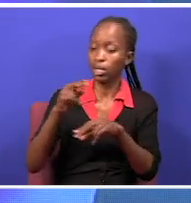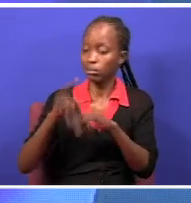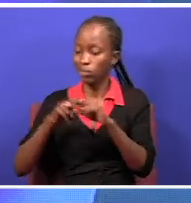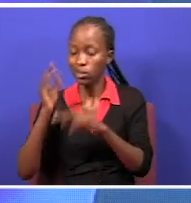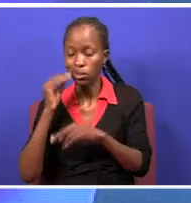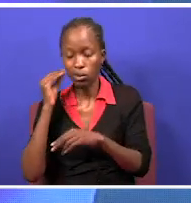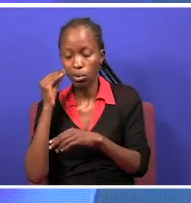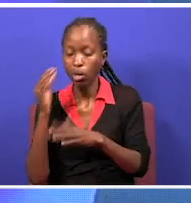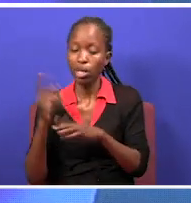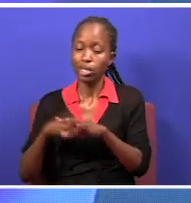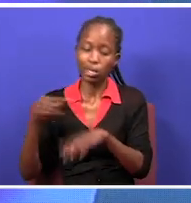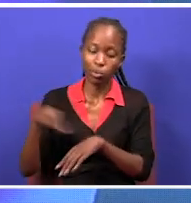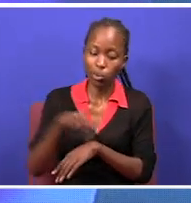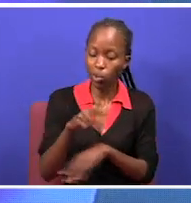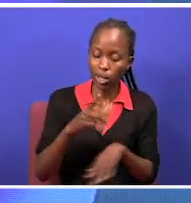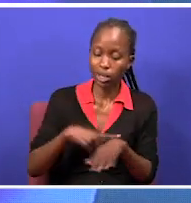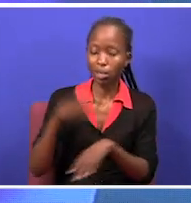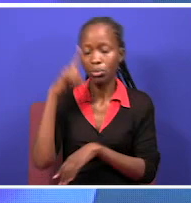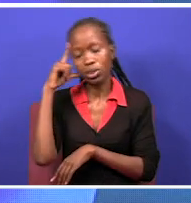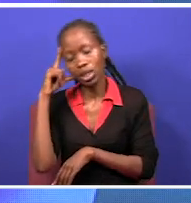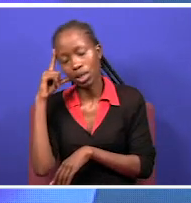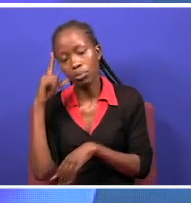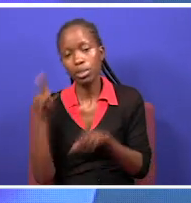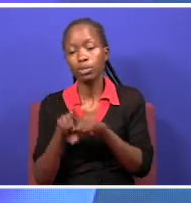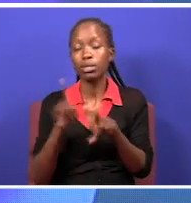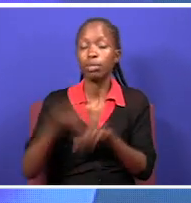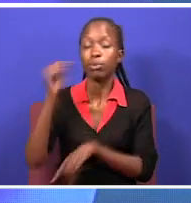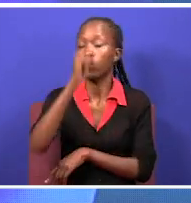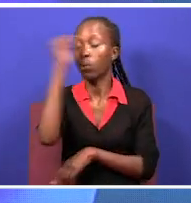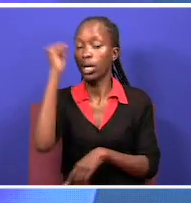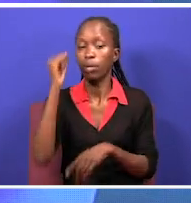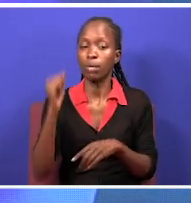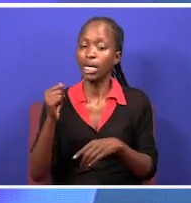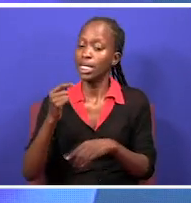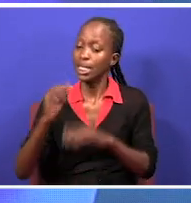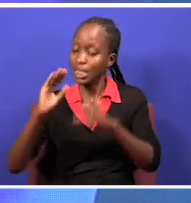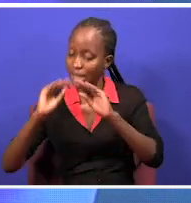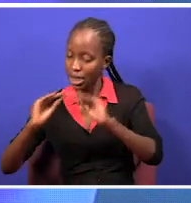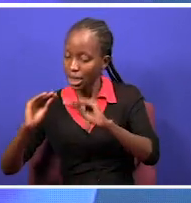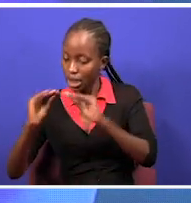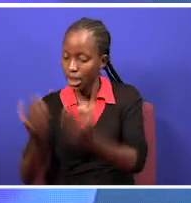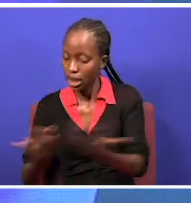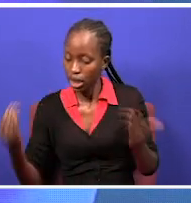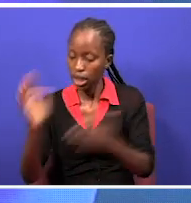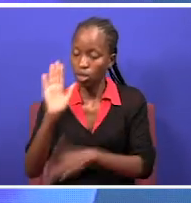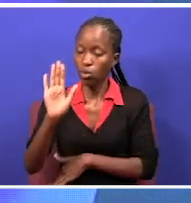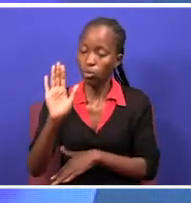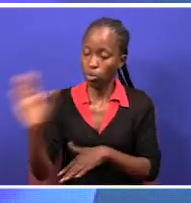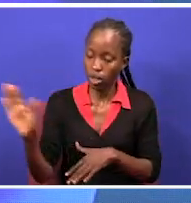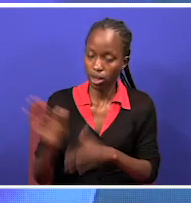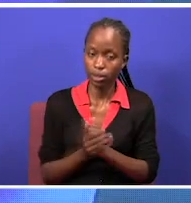the road, when you lie down, and when you get up. Tie them as symbols on your